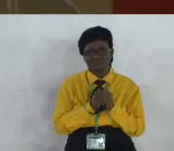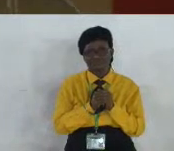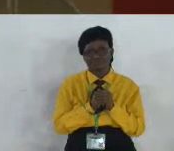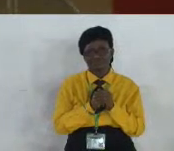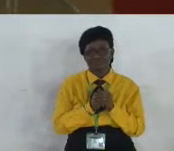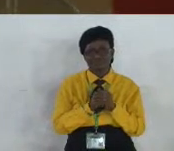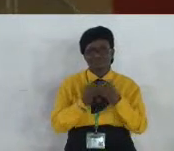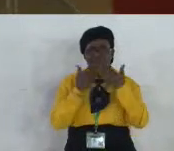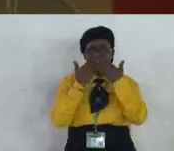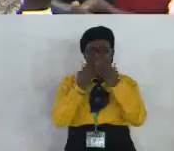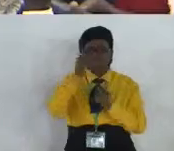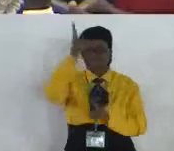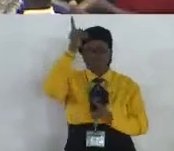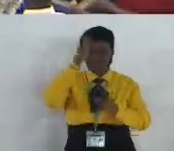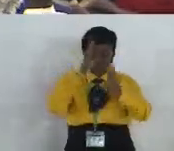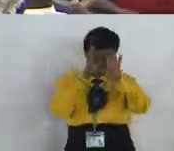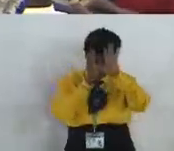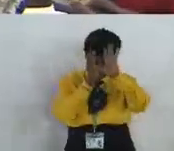Thank you, Father.